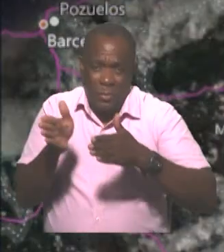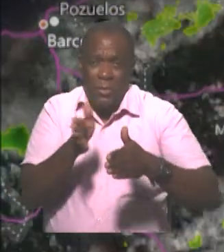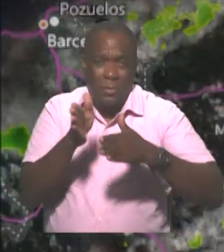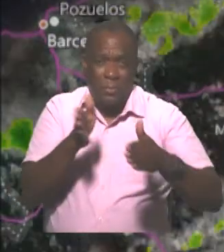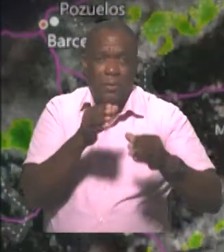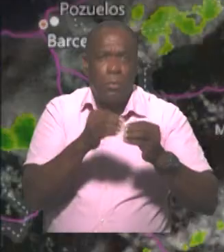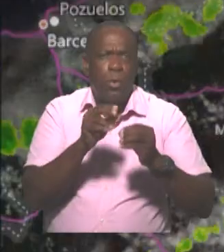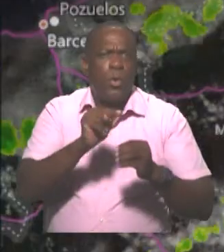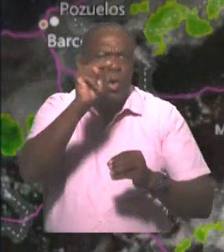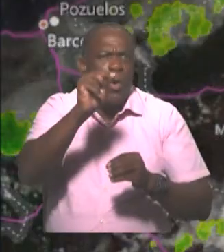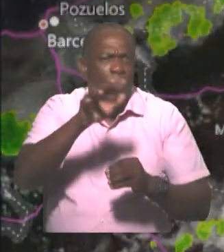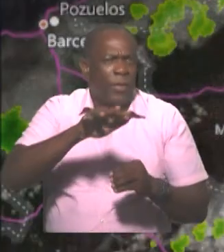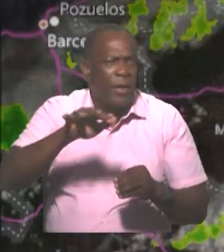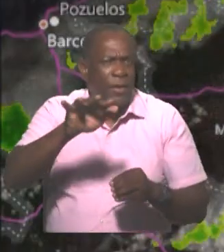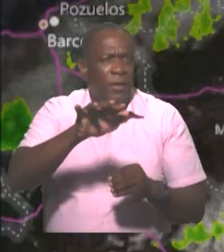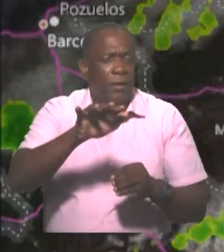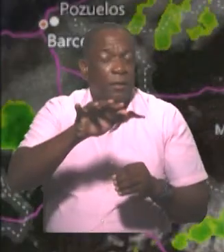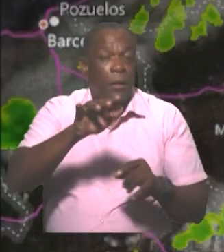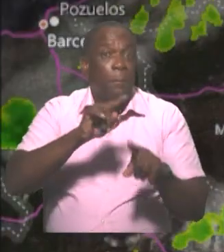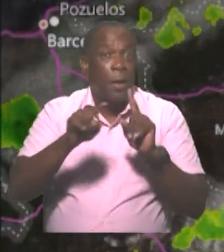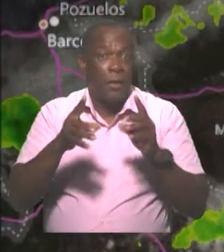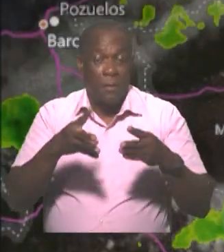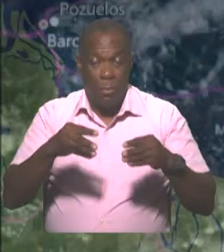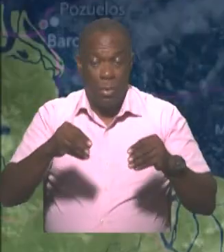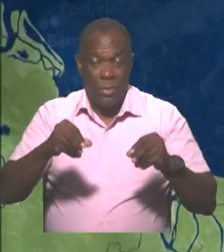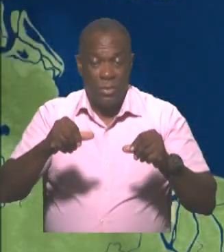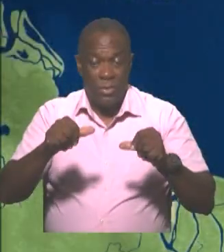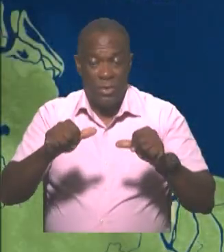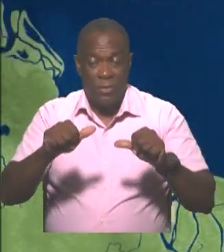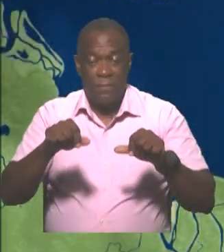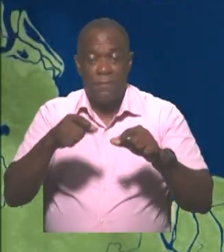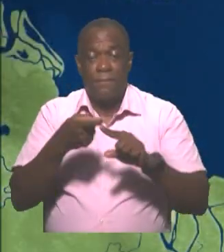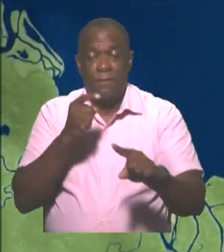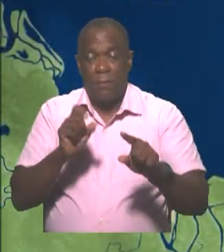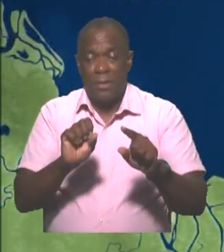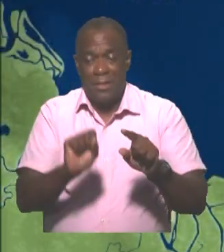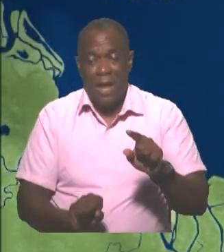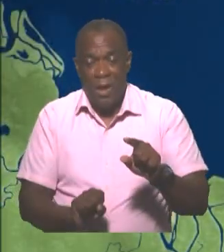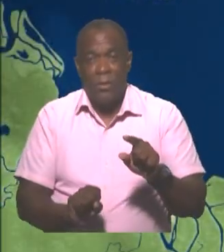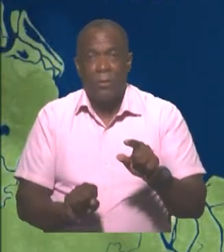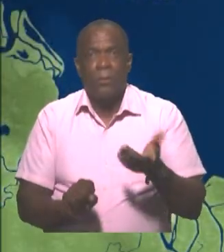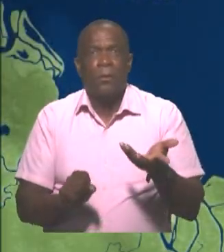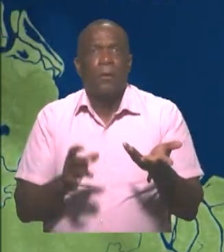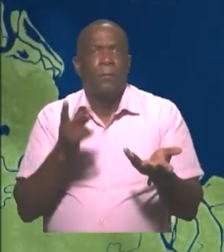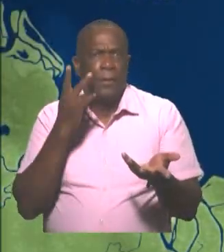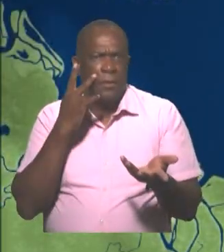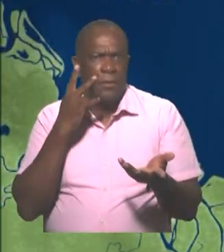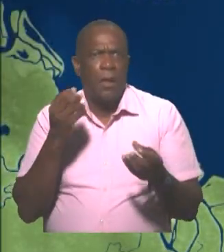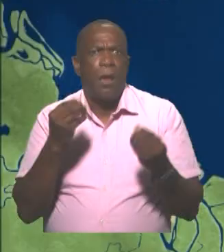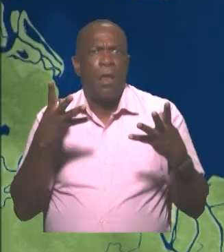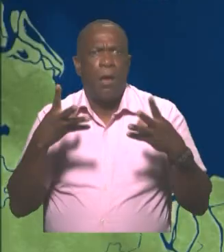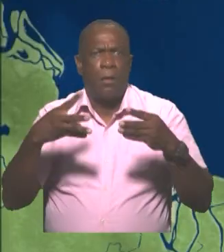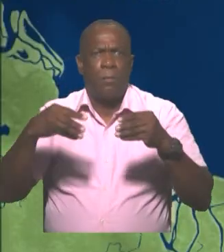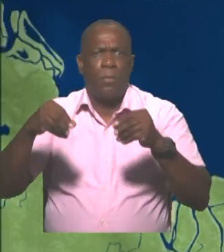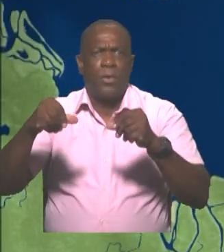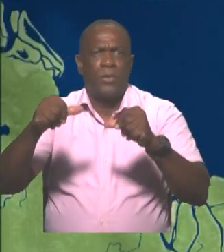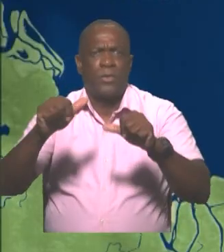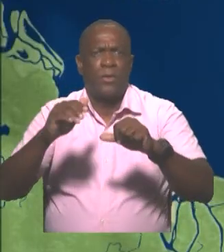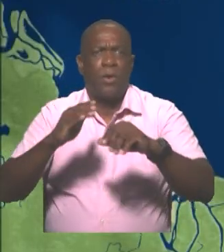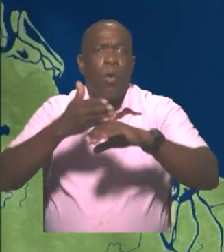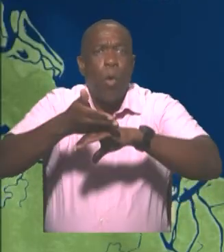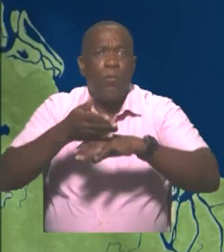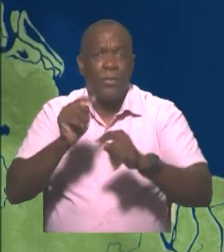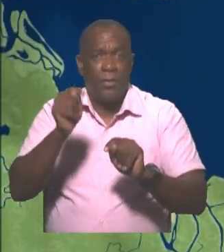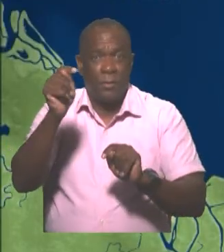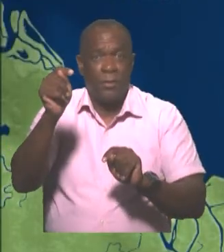is coming from the south, that is where we saw a lot of moisture carrying over our island. So we had around 13 millimeters in